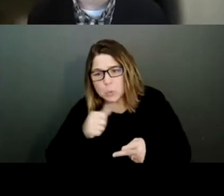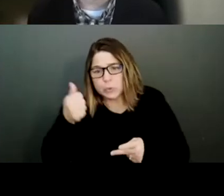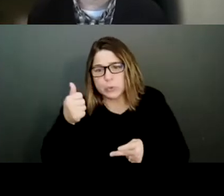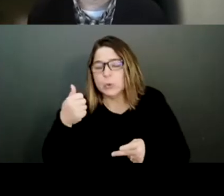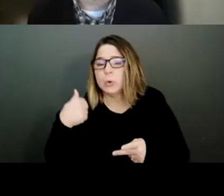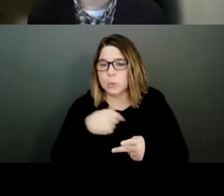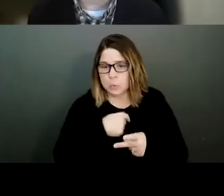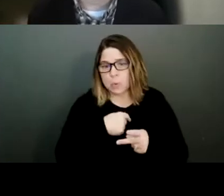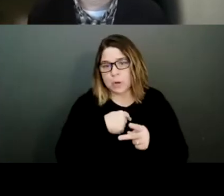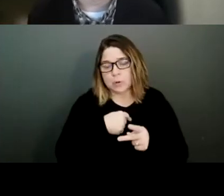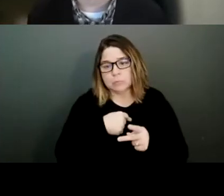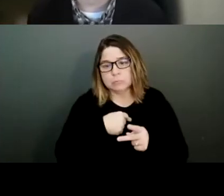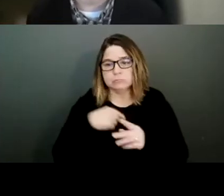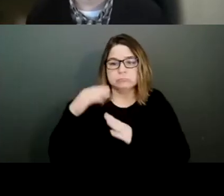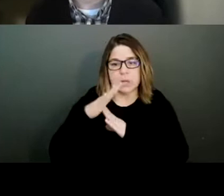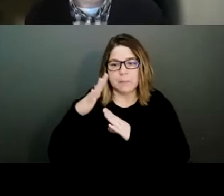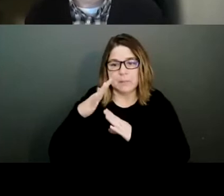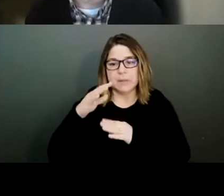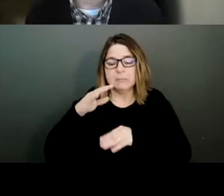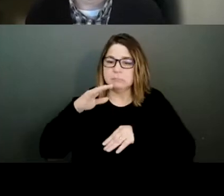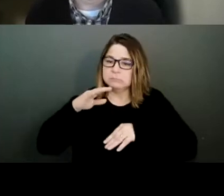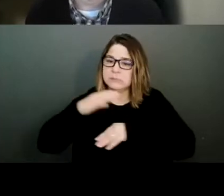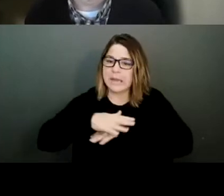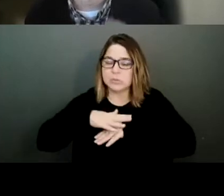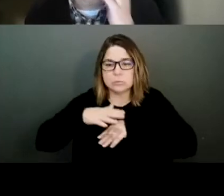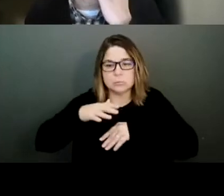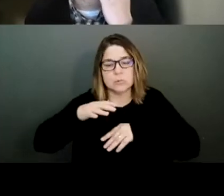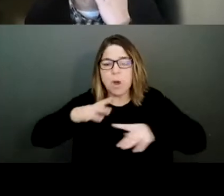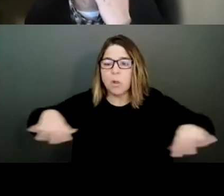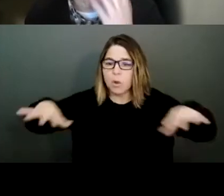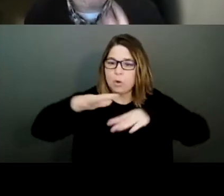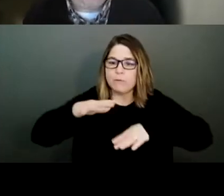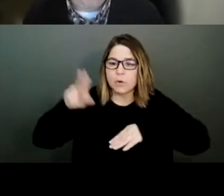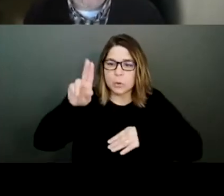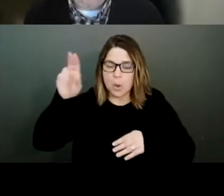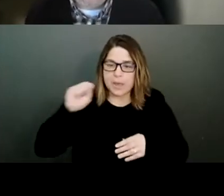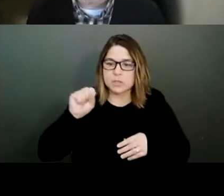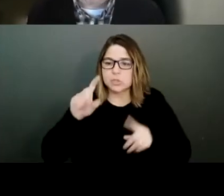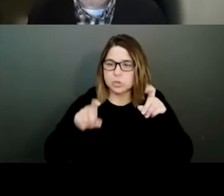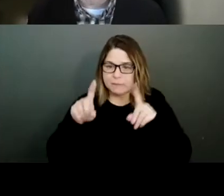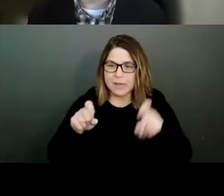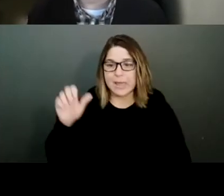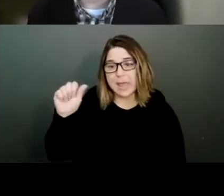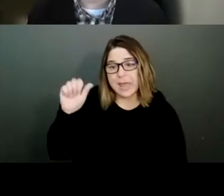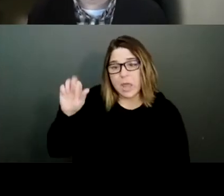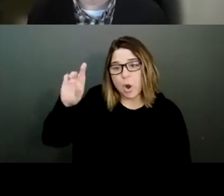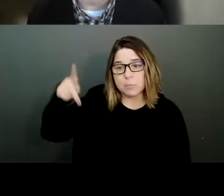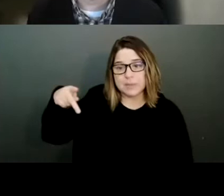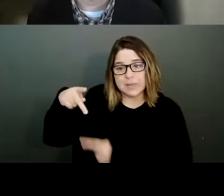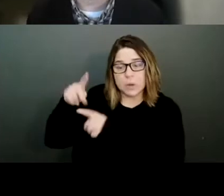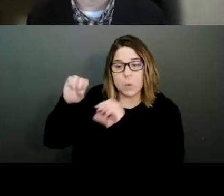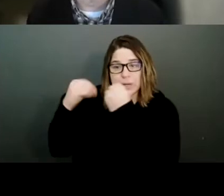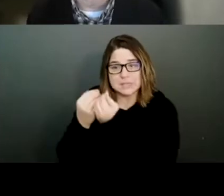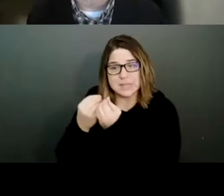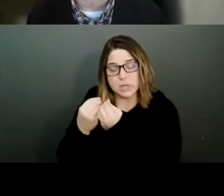in national surveys. We received that rank again last year from AARP. We do offer,